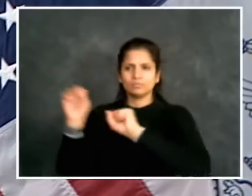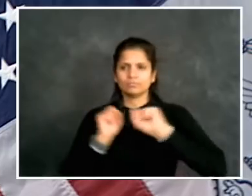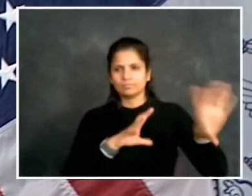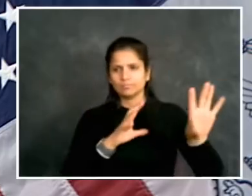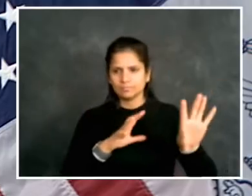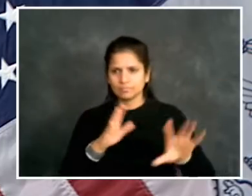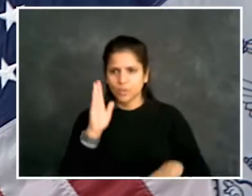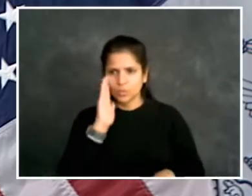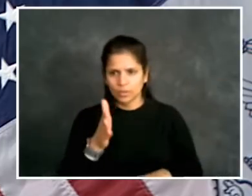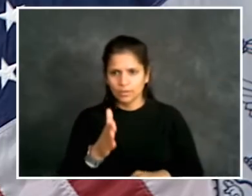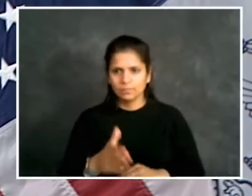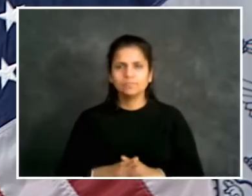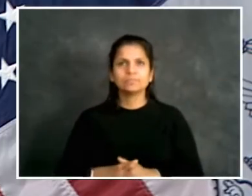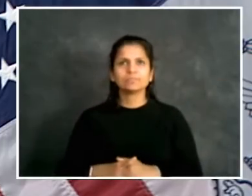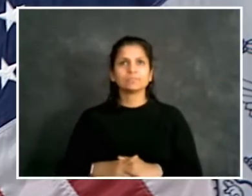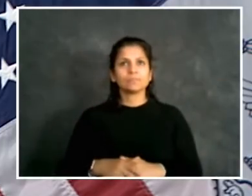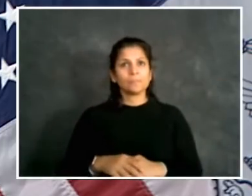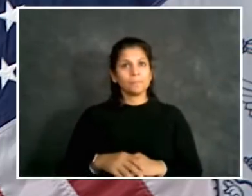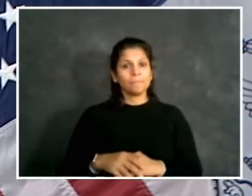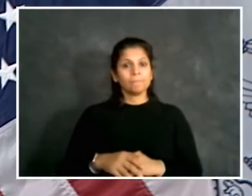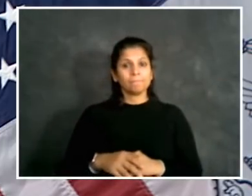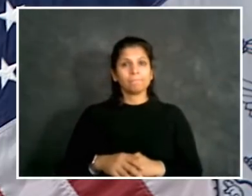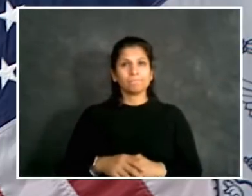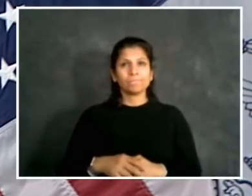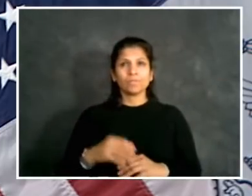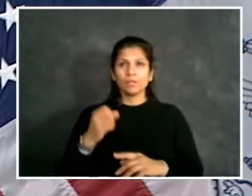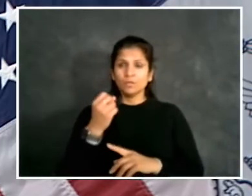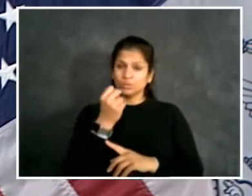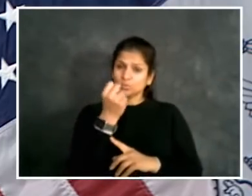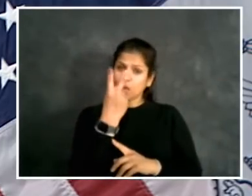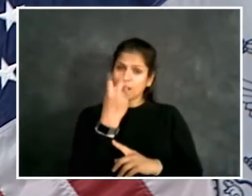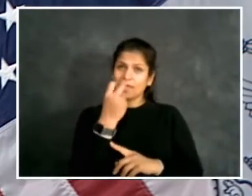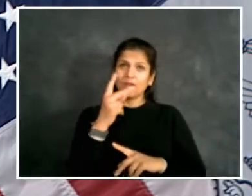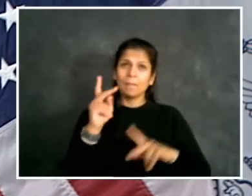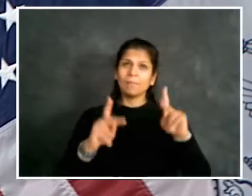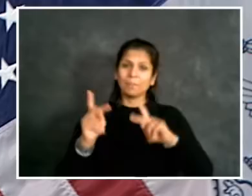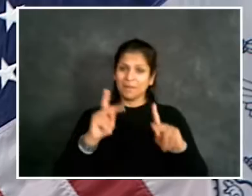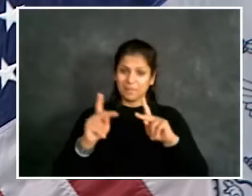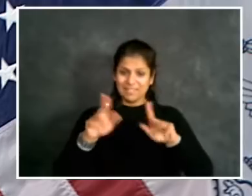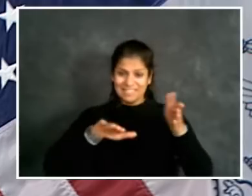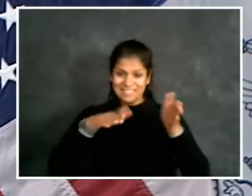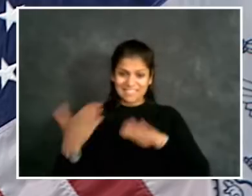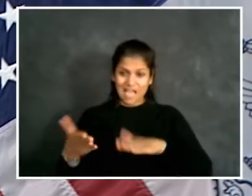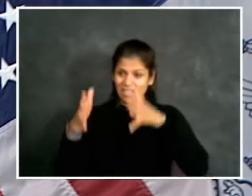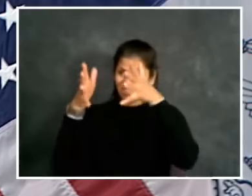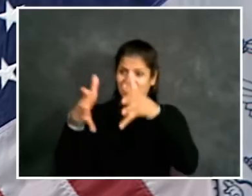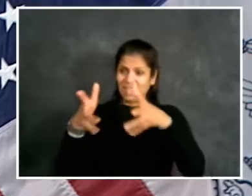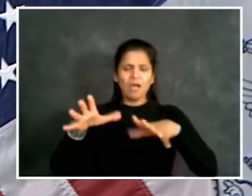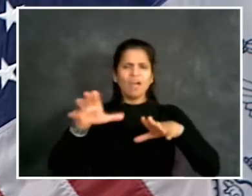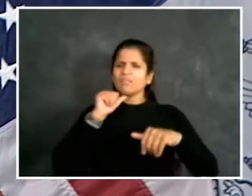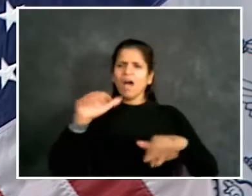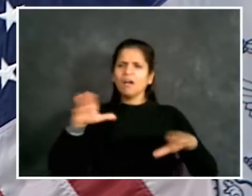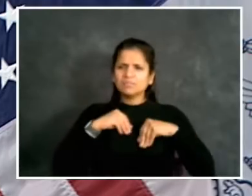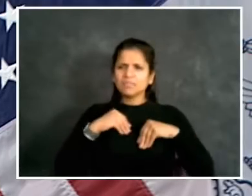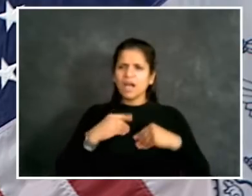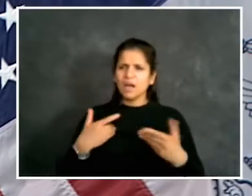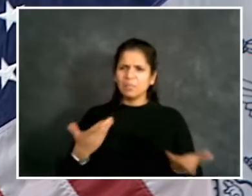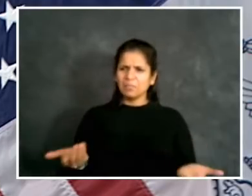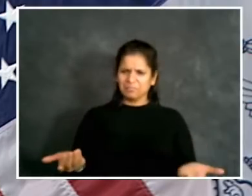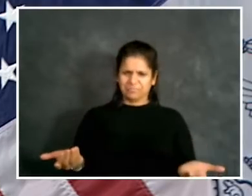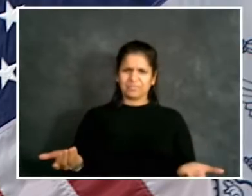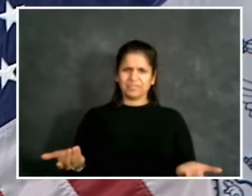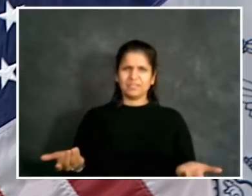acceptable either. You have a situation there that if the police or the other enforcement agencies are walking up and